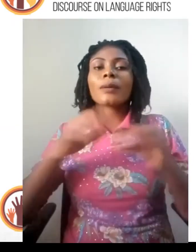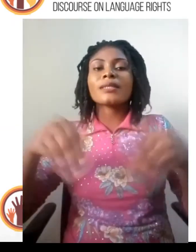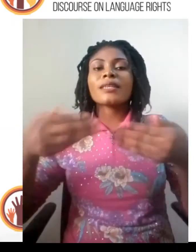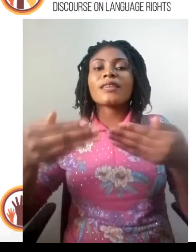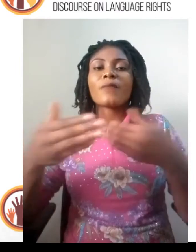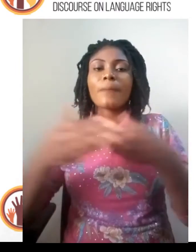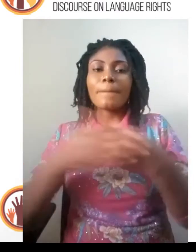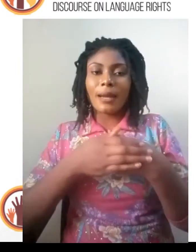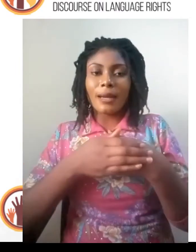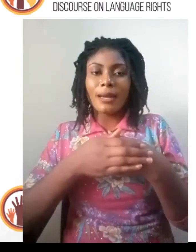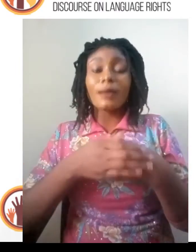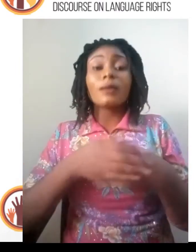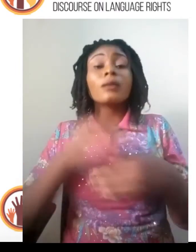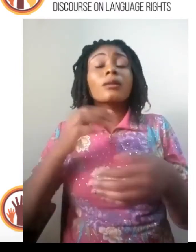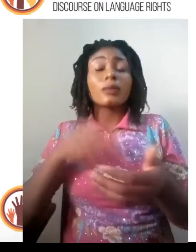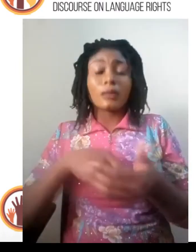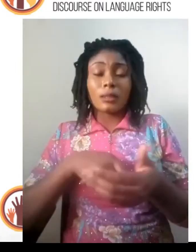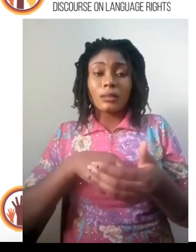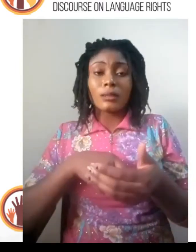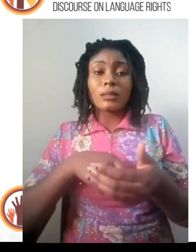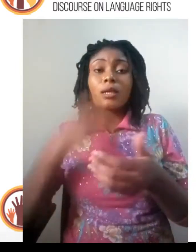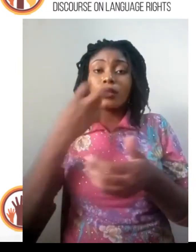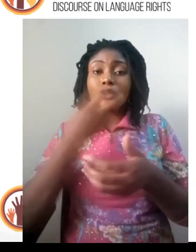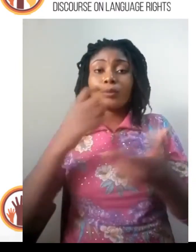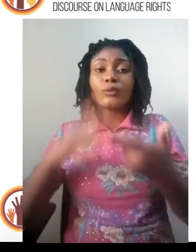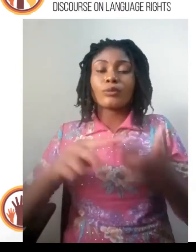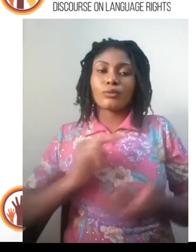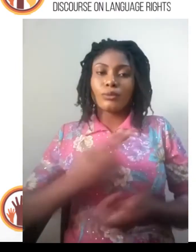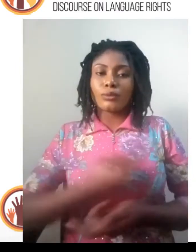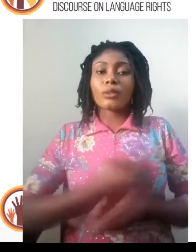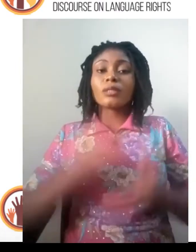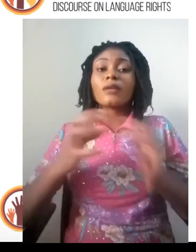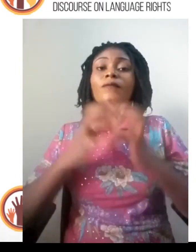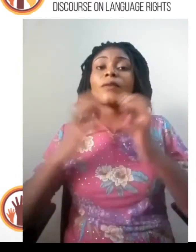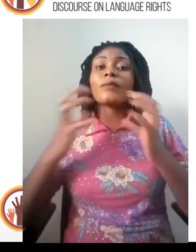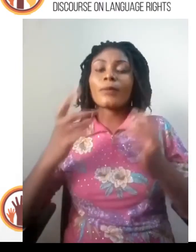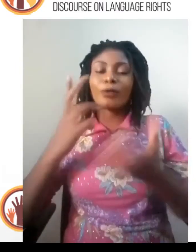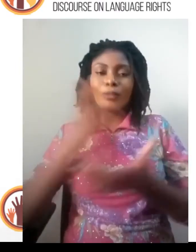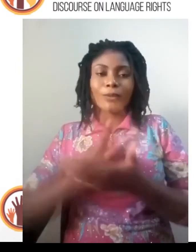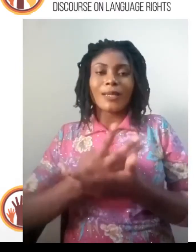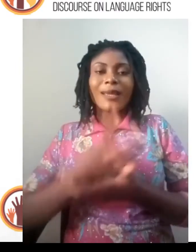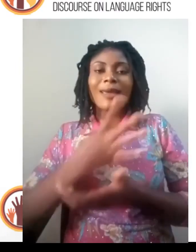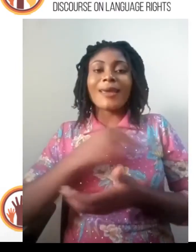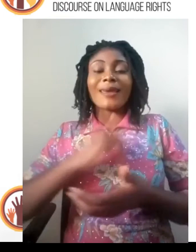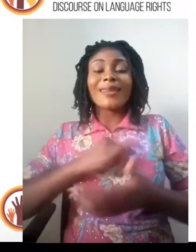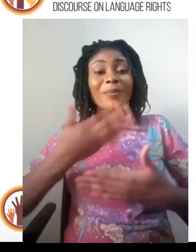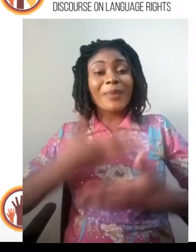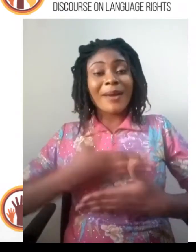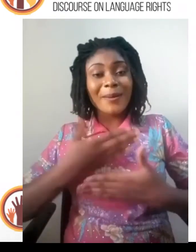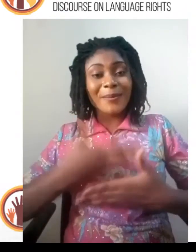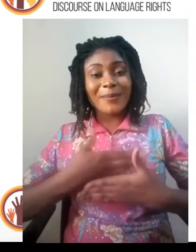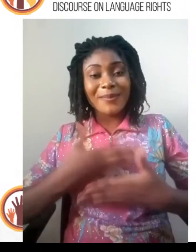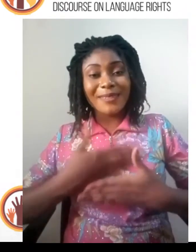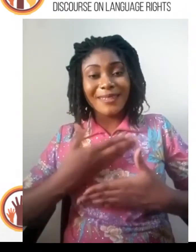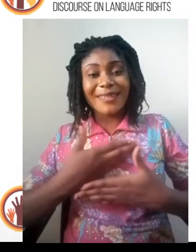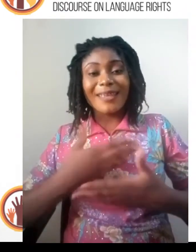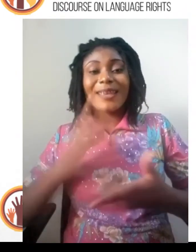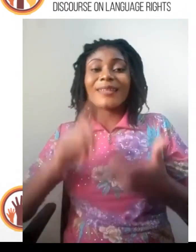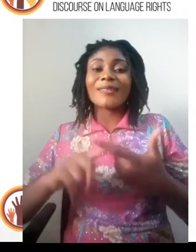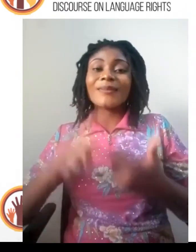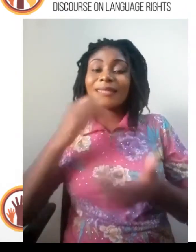to us very much well. And I'm so glad that the deaf signers that have been working with